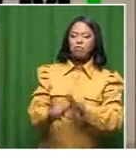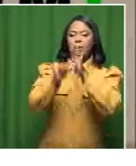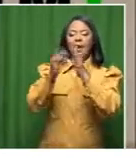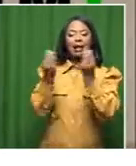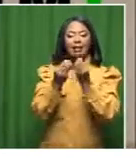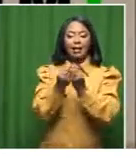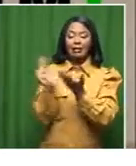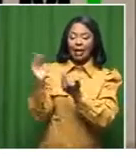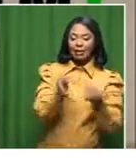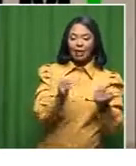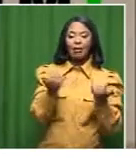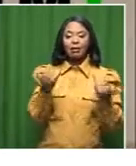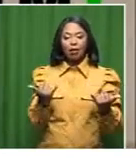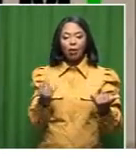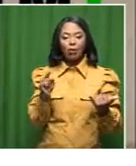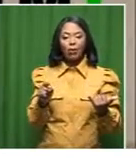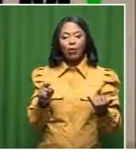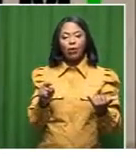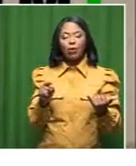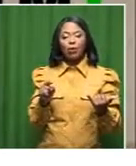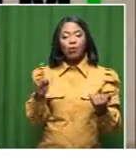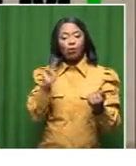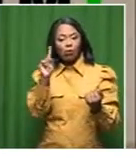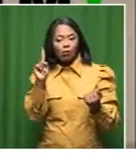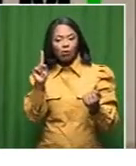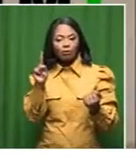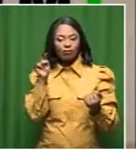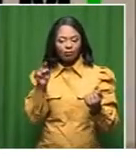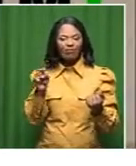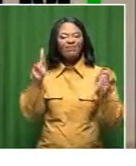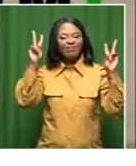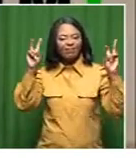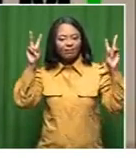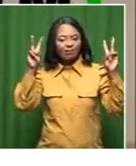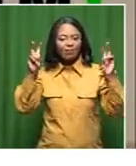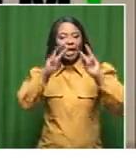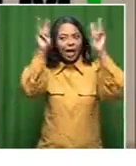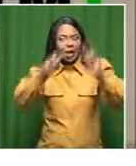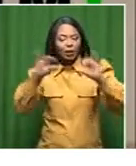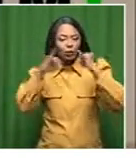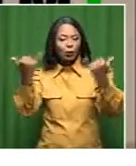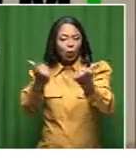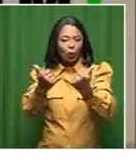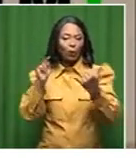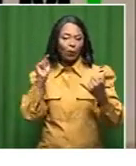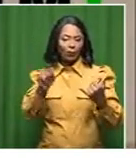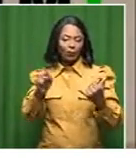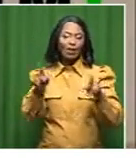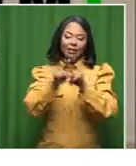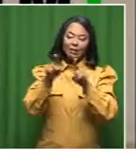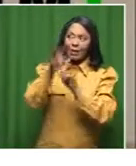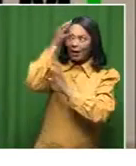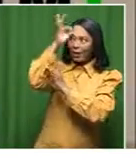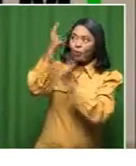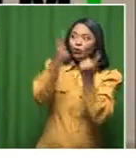we're expecting to come out clearly today is, of course, relating to Eskom and exactly what the government